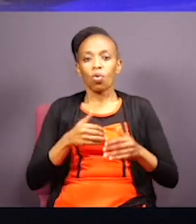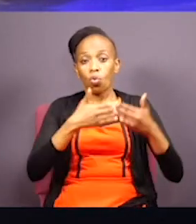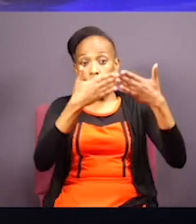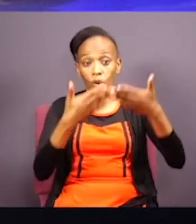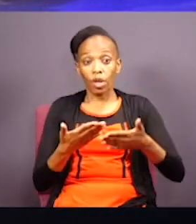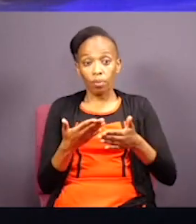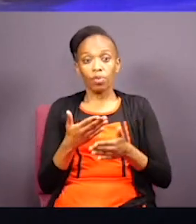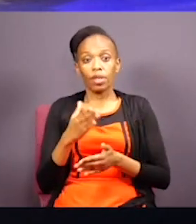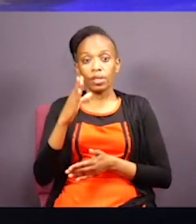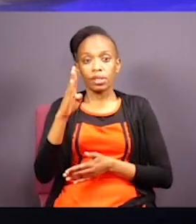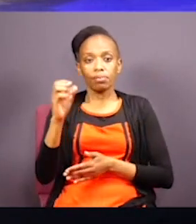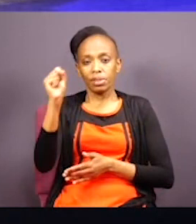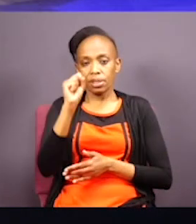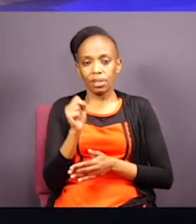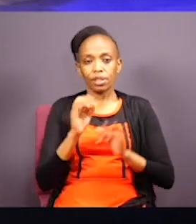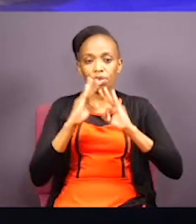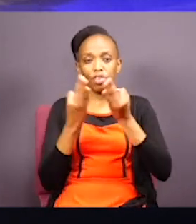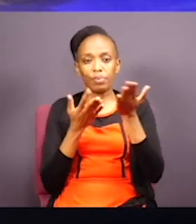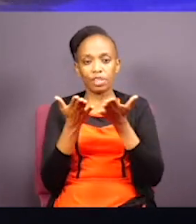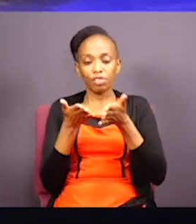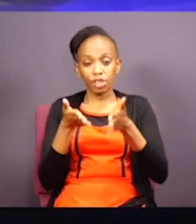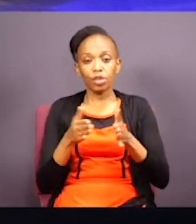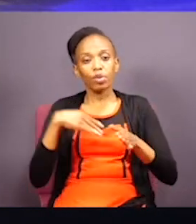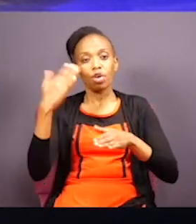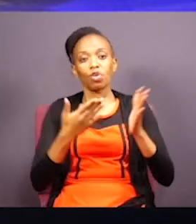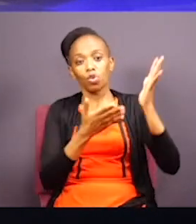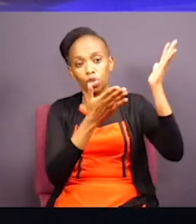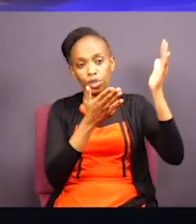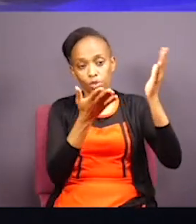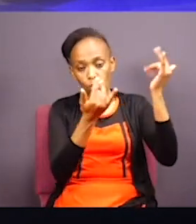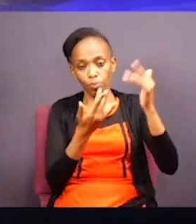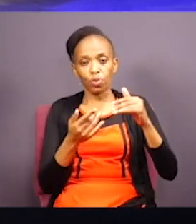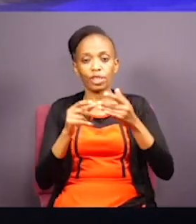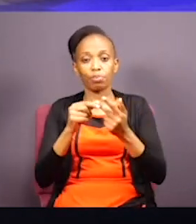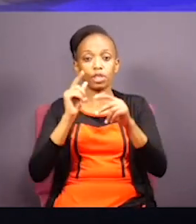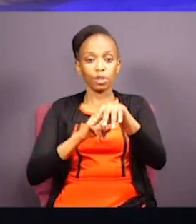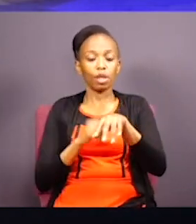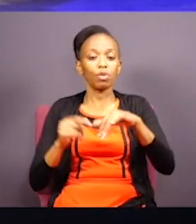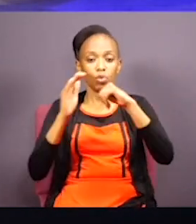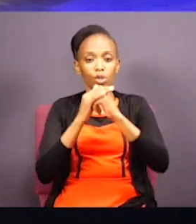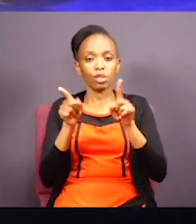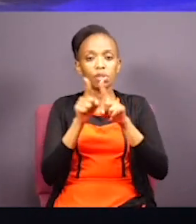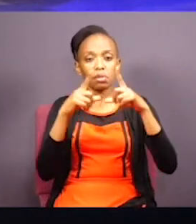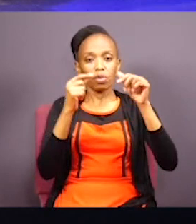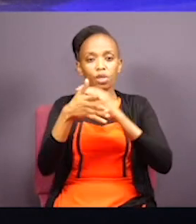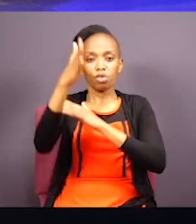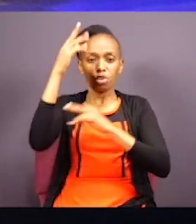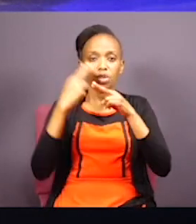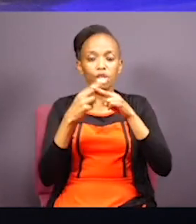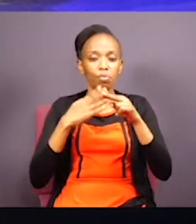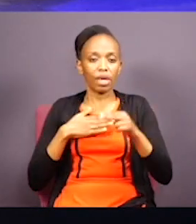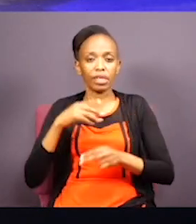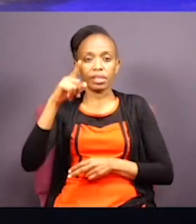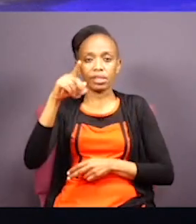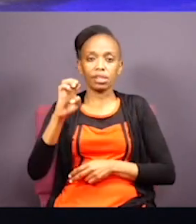warm welcome to the Citam family service today. We always look forward to a special time in worship and in the Word of God. My name is